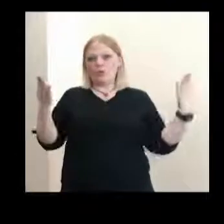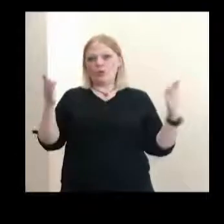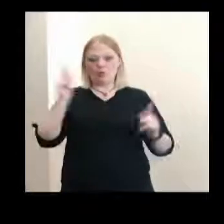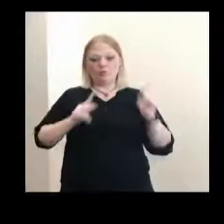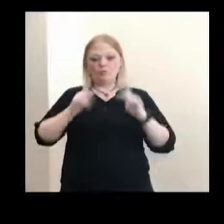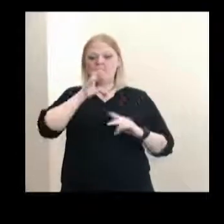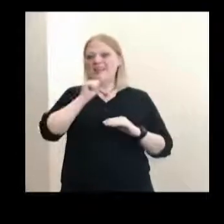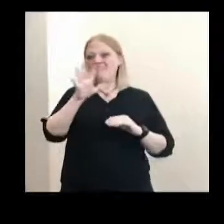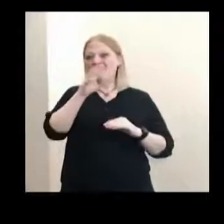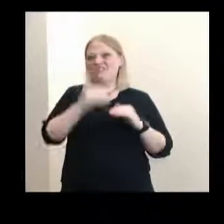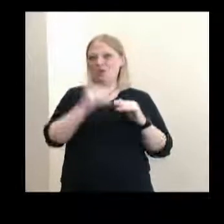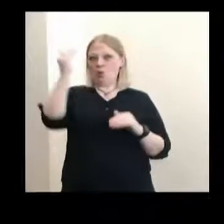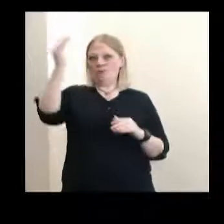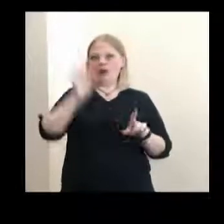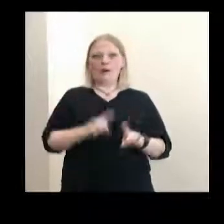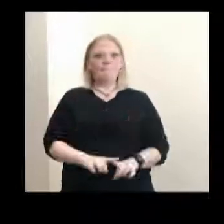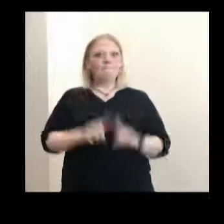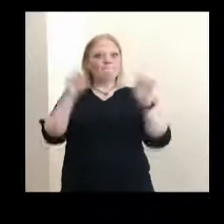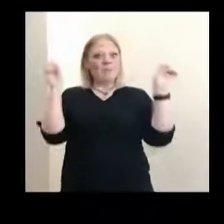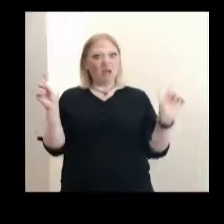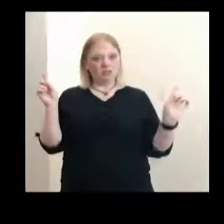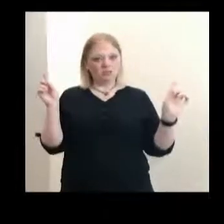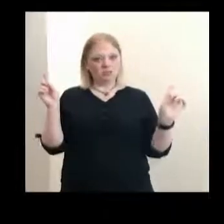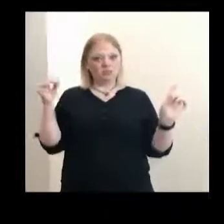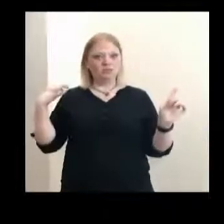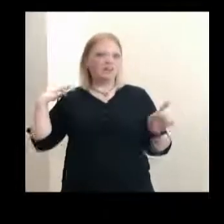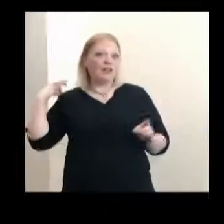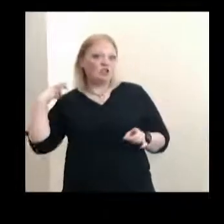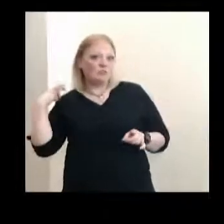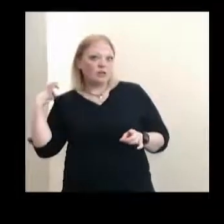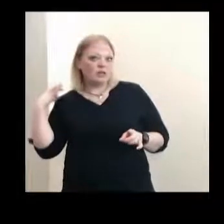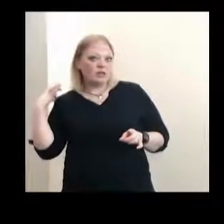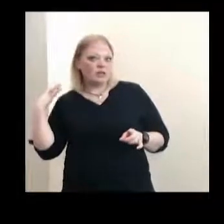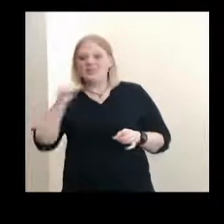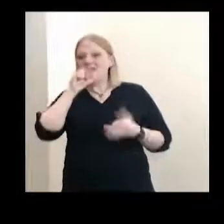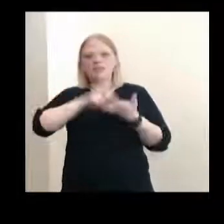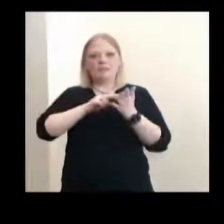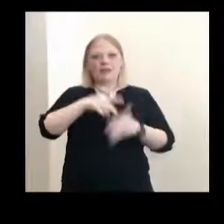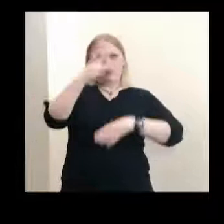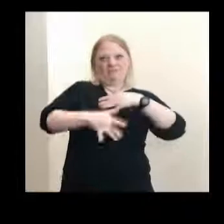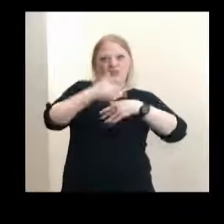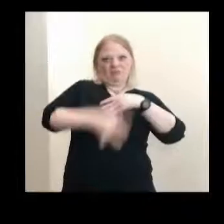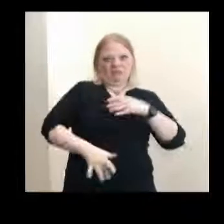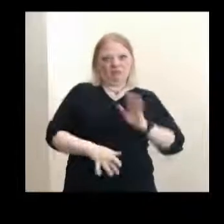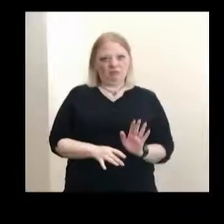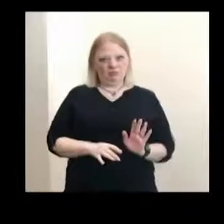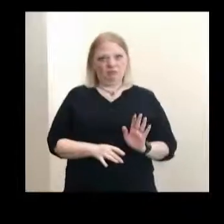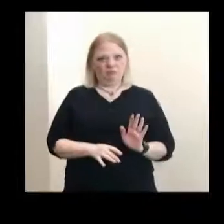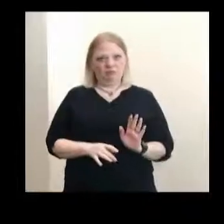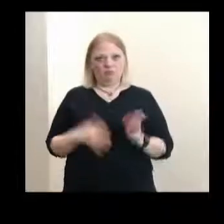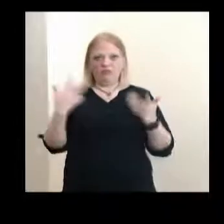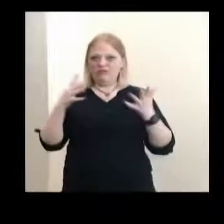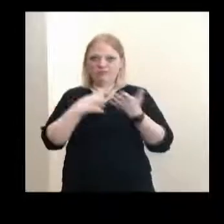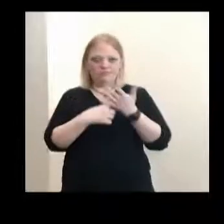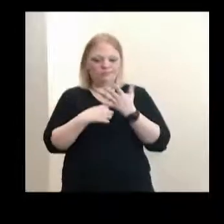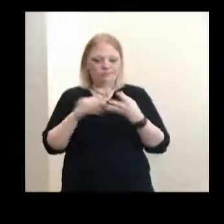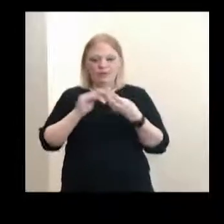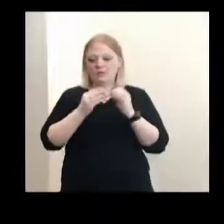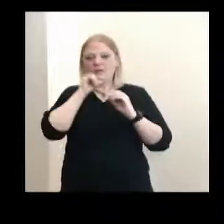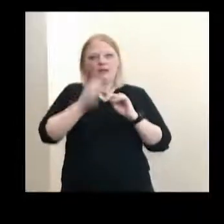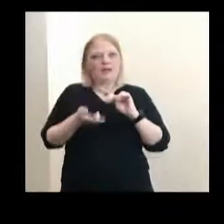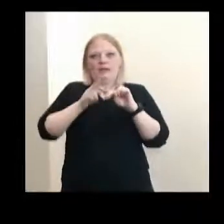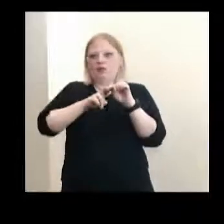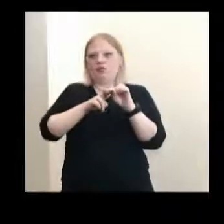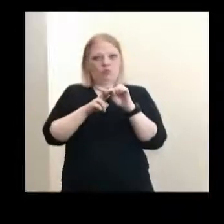older, but eligibility does not mean availability. As we've talked about, the numbers unfortunately have not